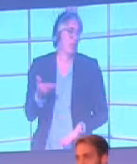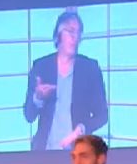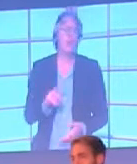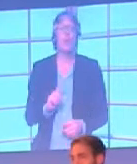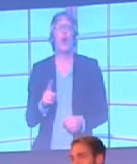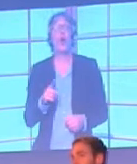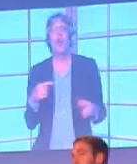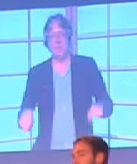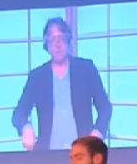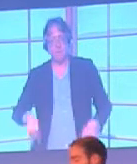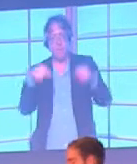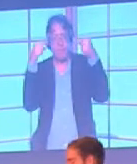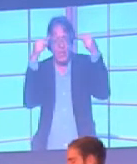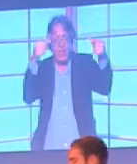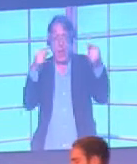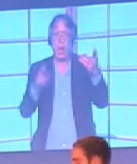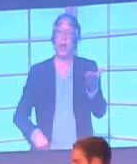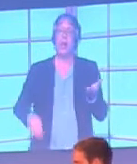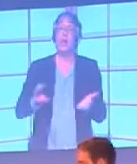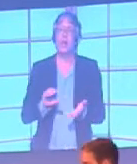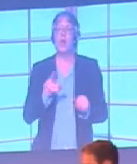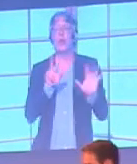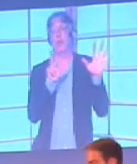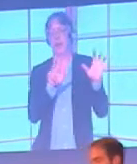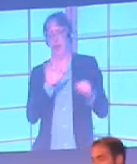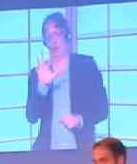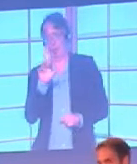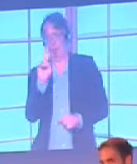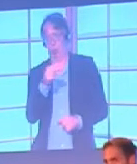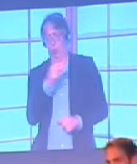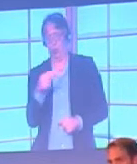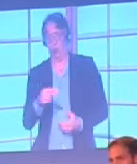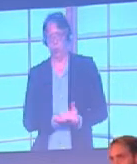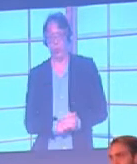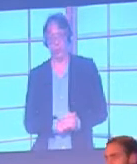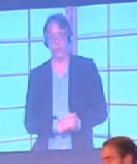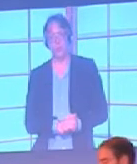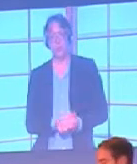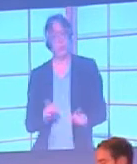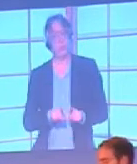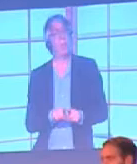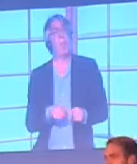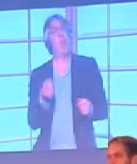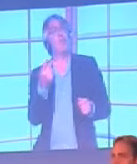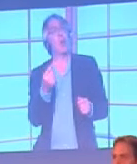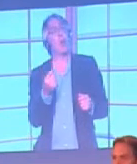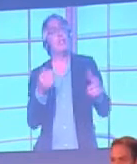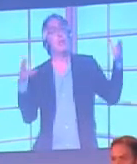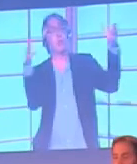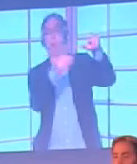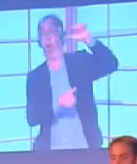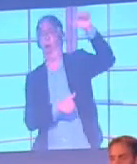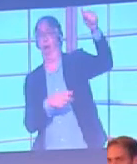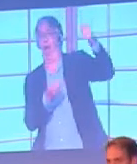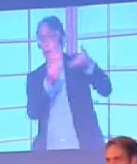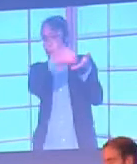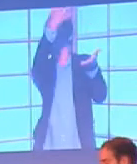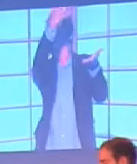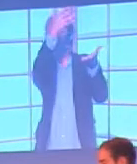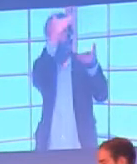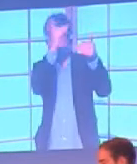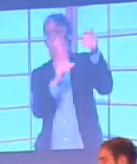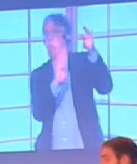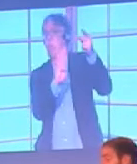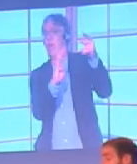85 euros. So I think there, in terms of price alignment, we make a very, very